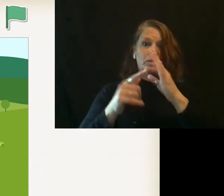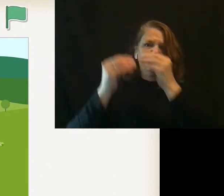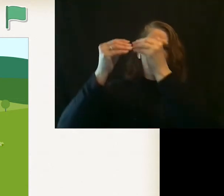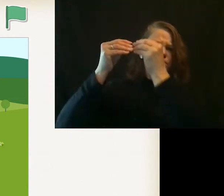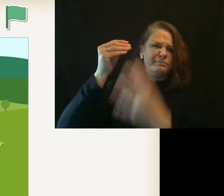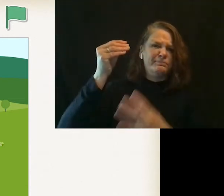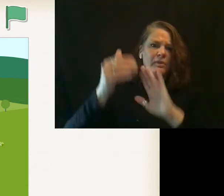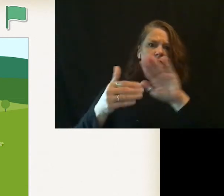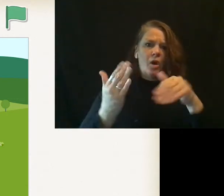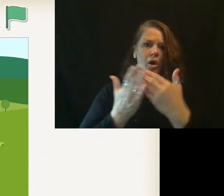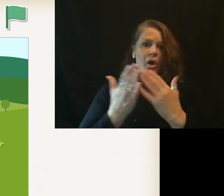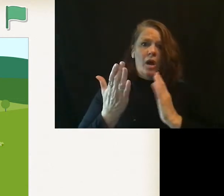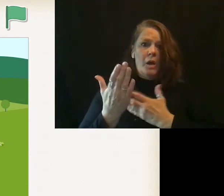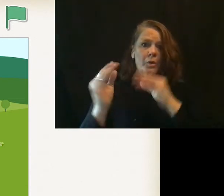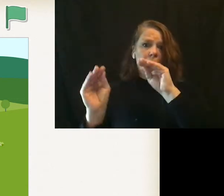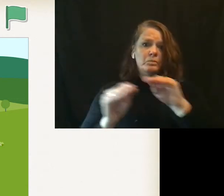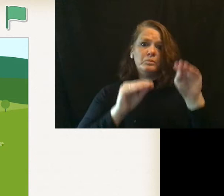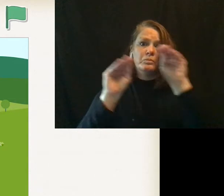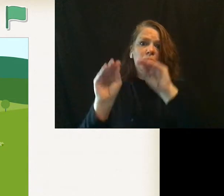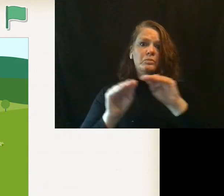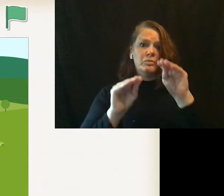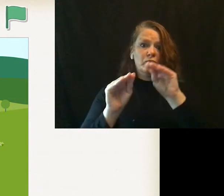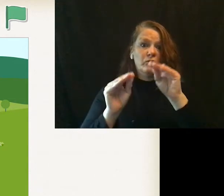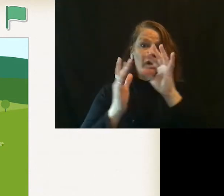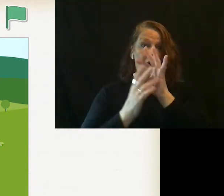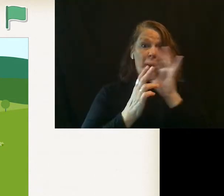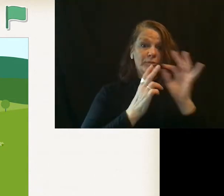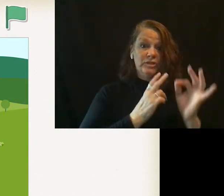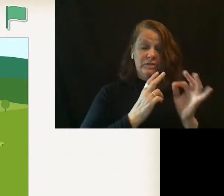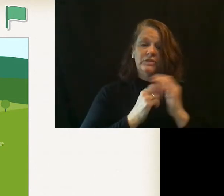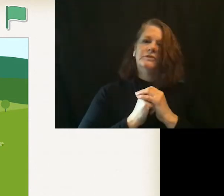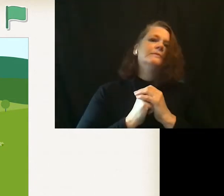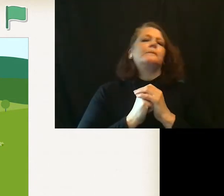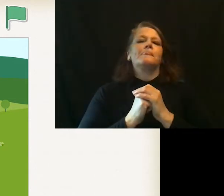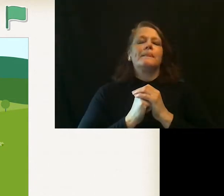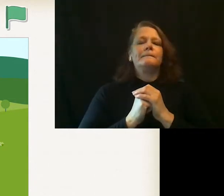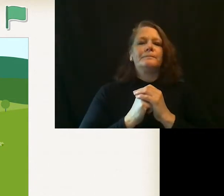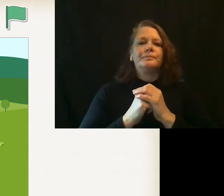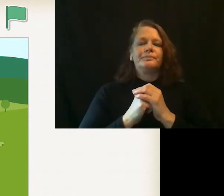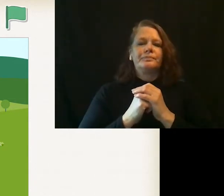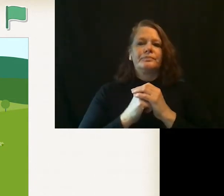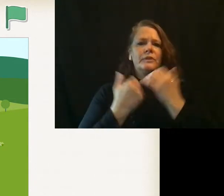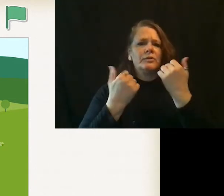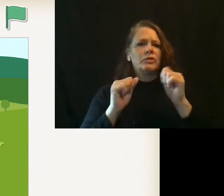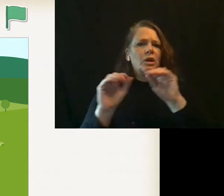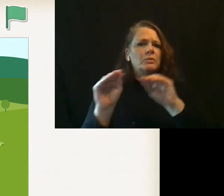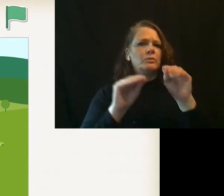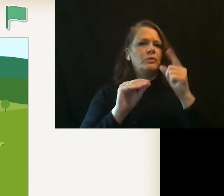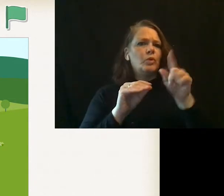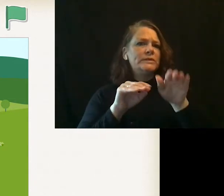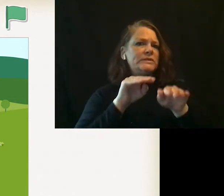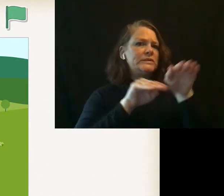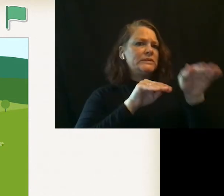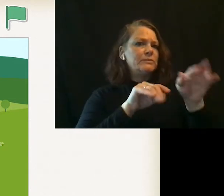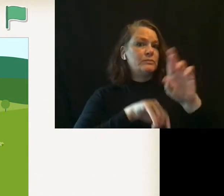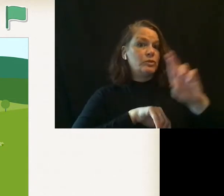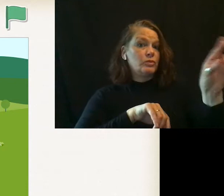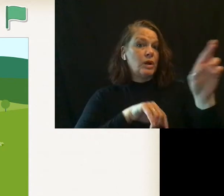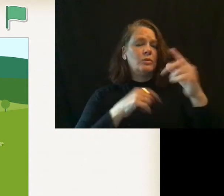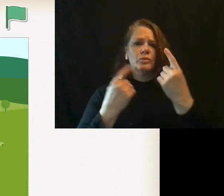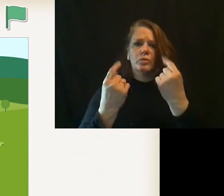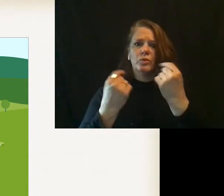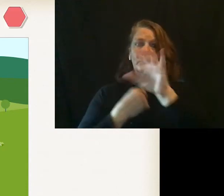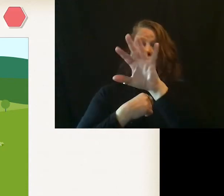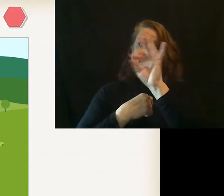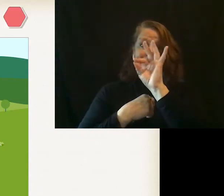movement options. Let's try to have him move one step to the right. We can do that by selecting the block and